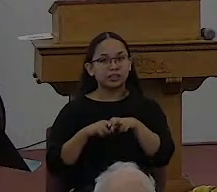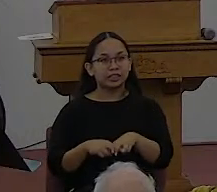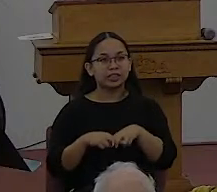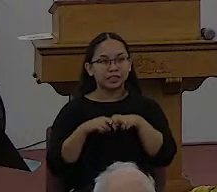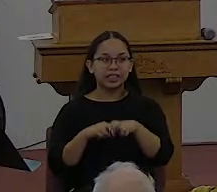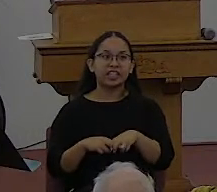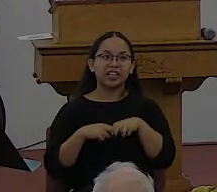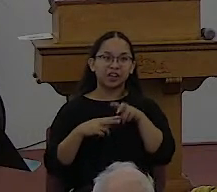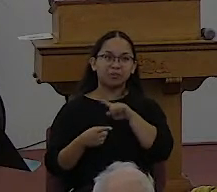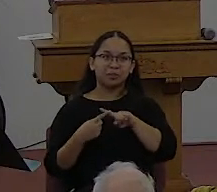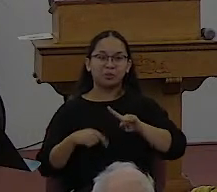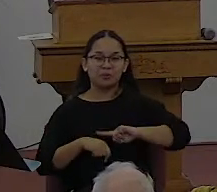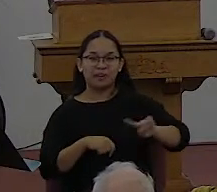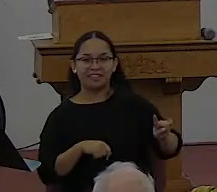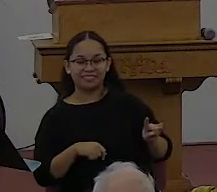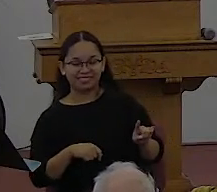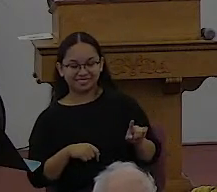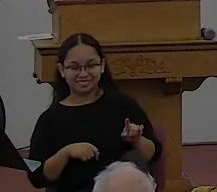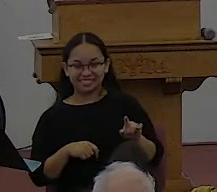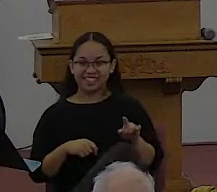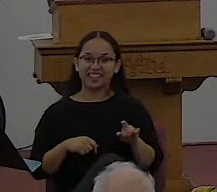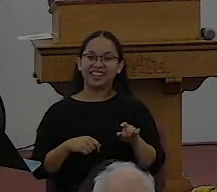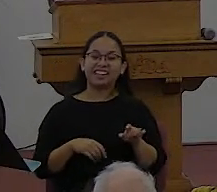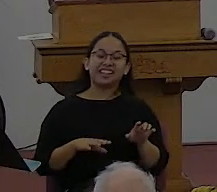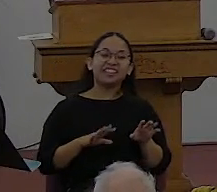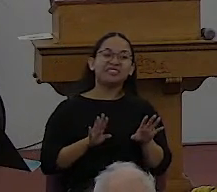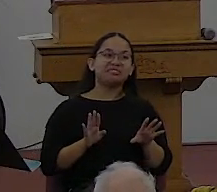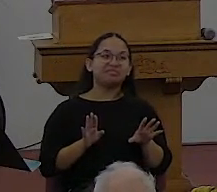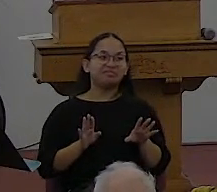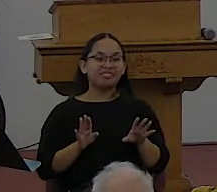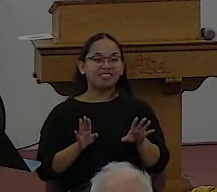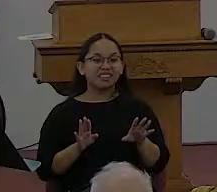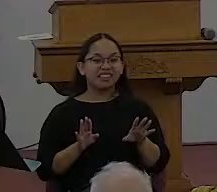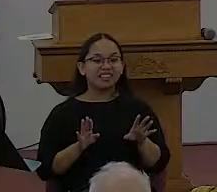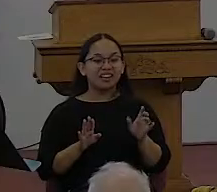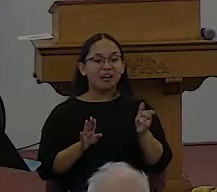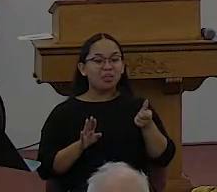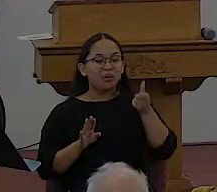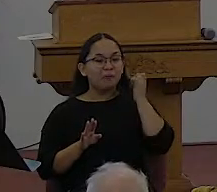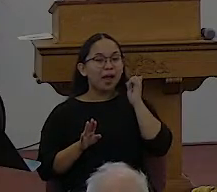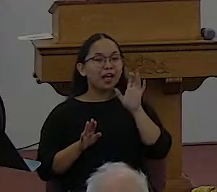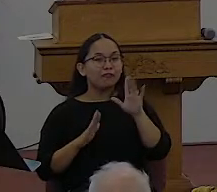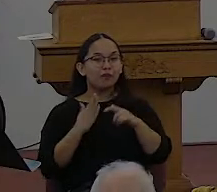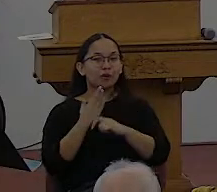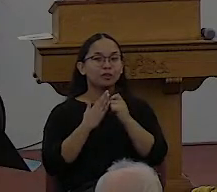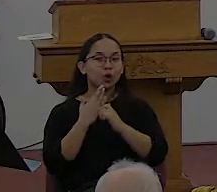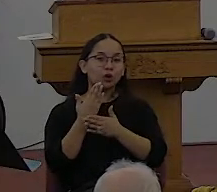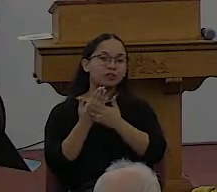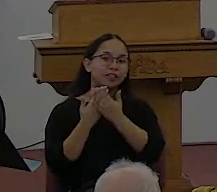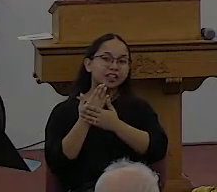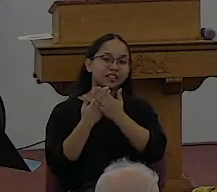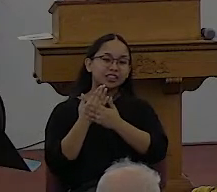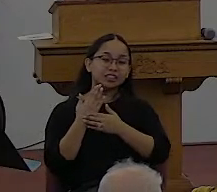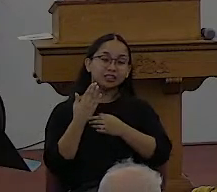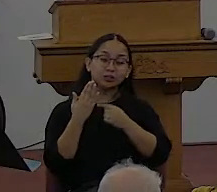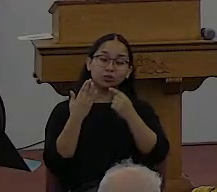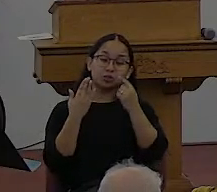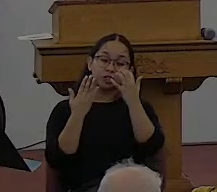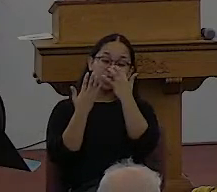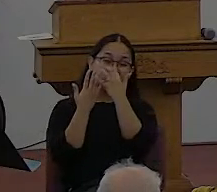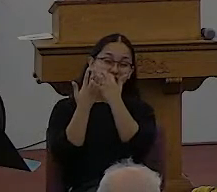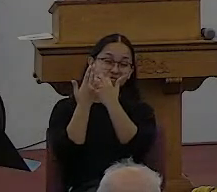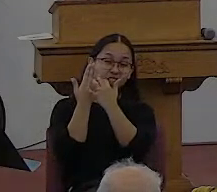now. On the back of your order of service, you will find all kinds of stuff